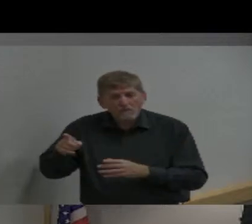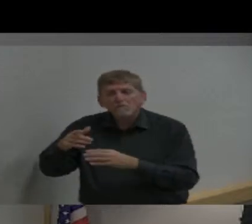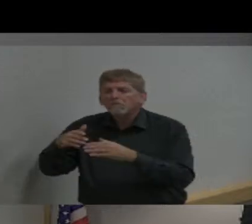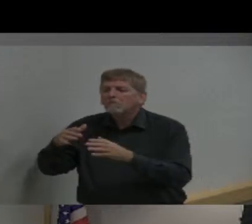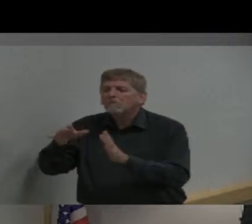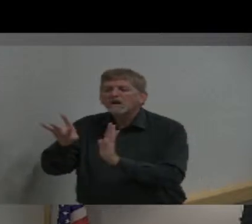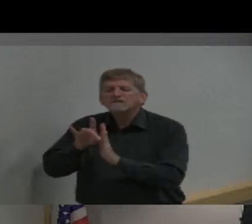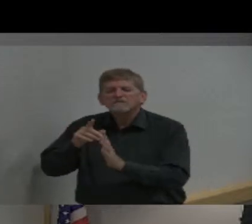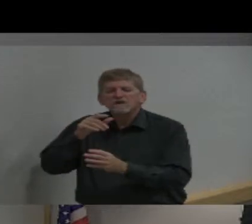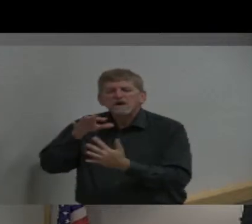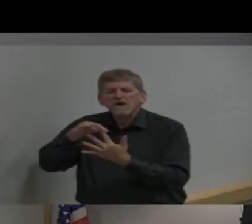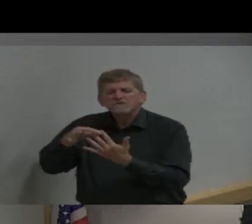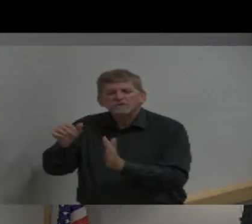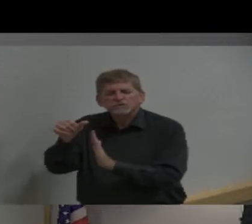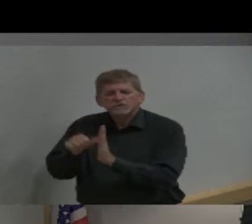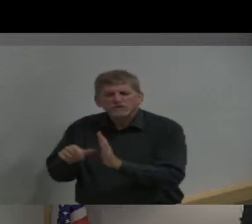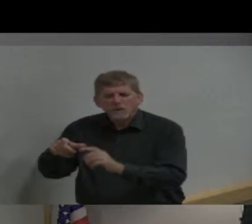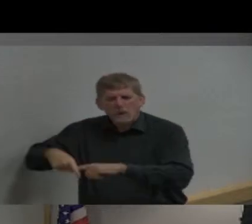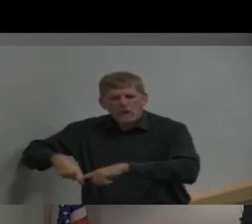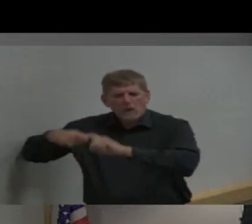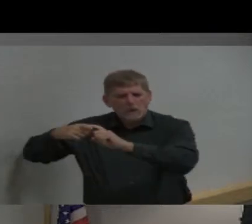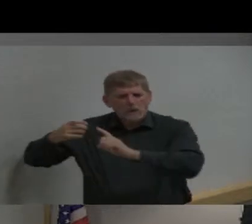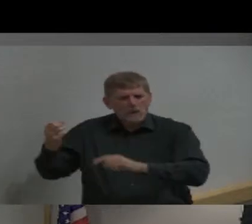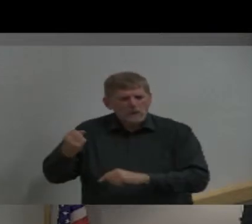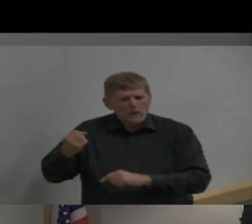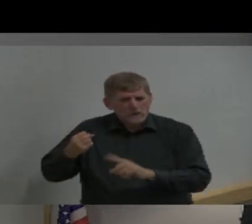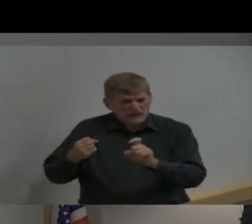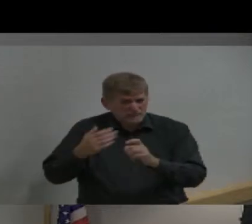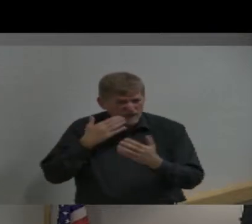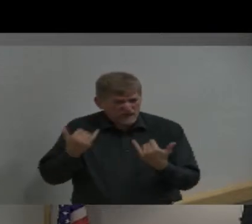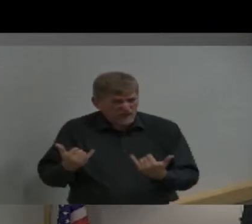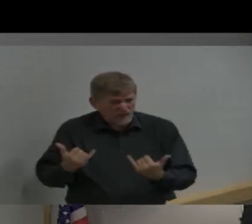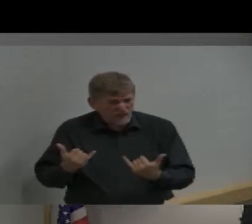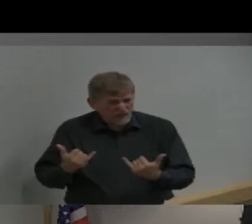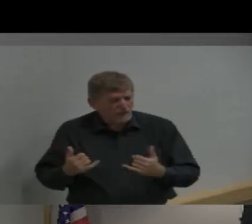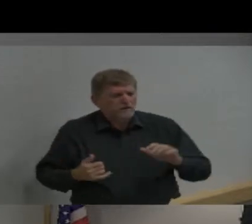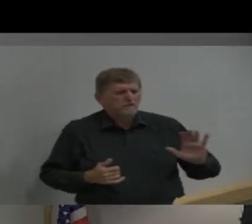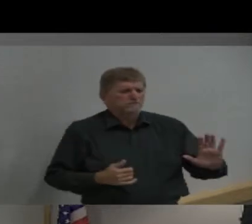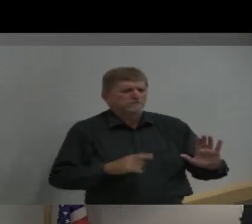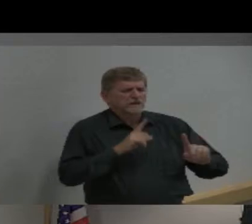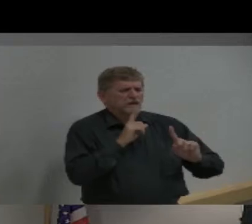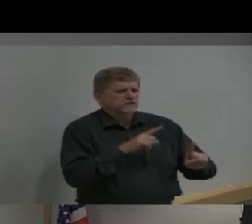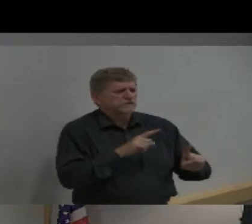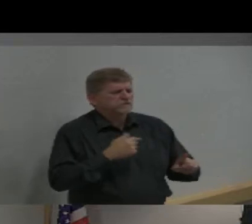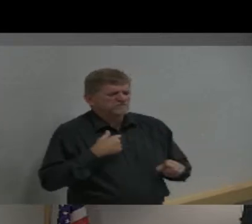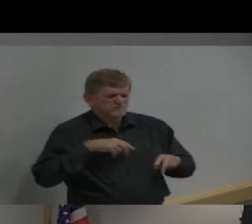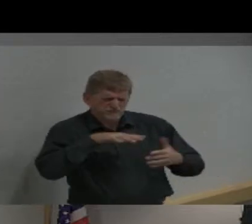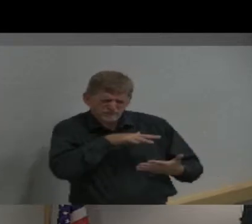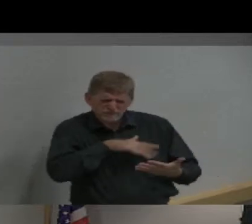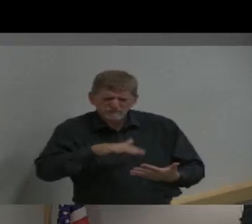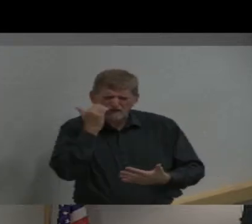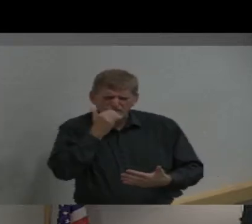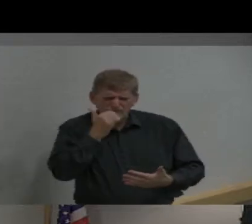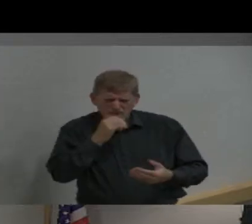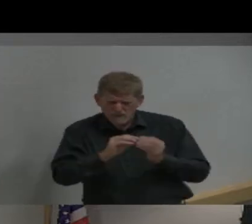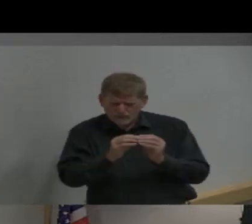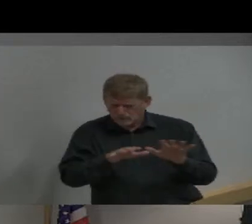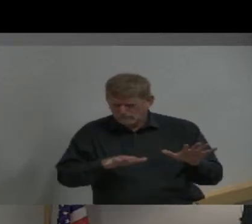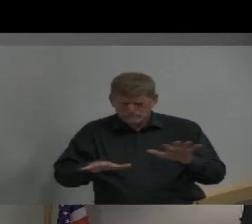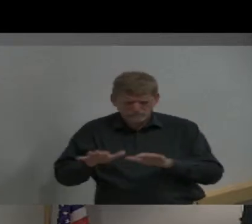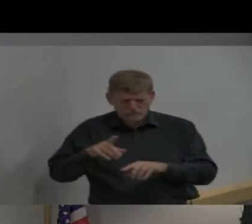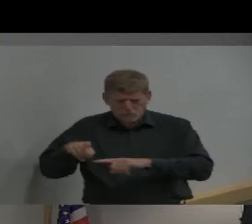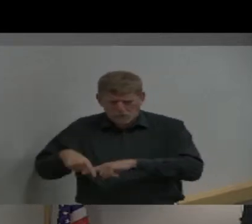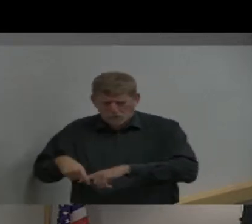ask almost every day is, are we able to continue this pace? I'll also say the other thing that's putting the hospitals under